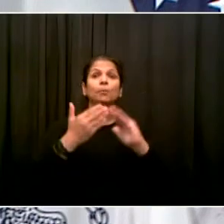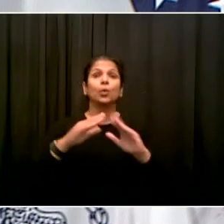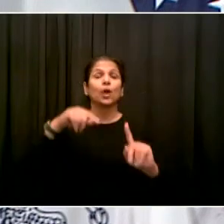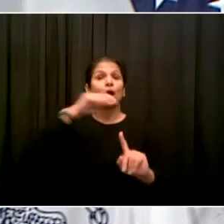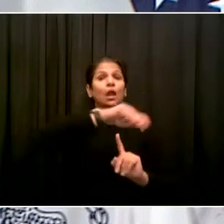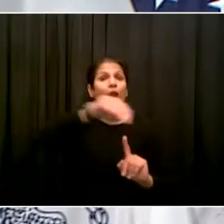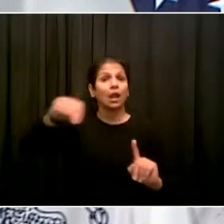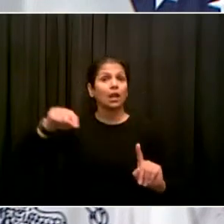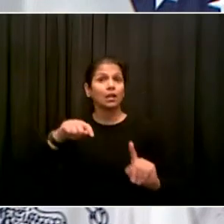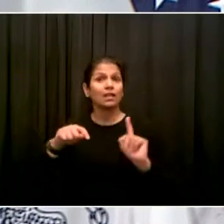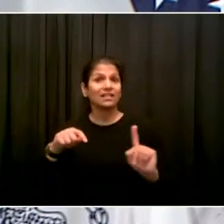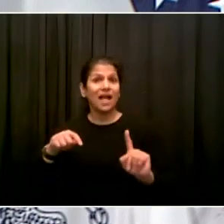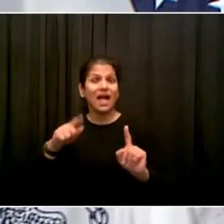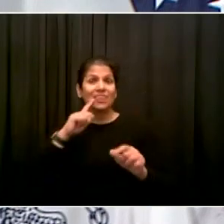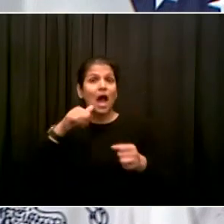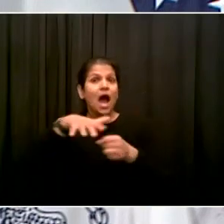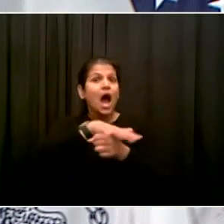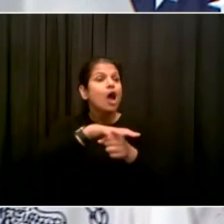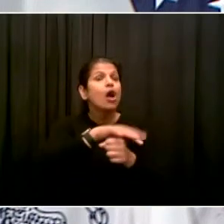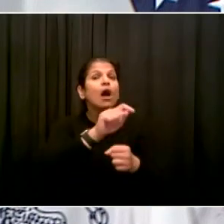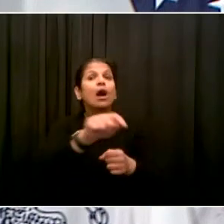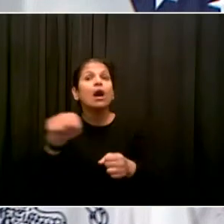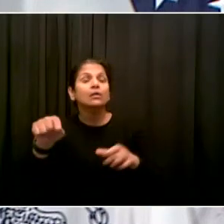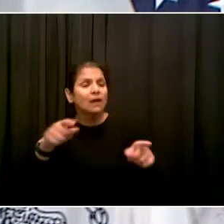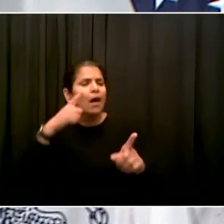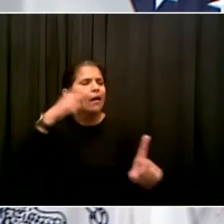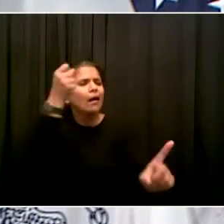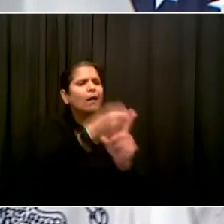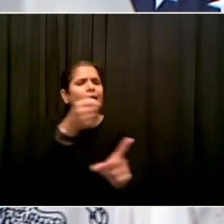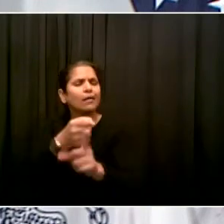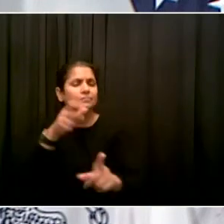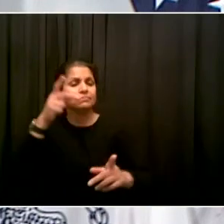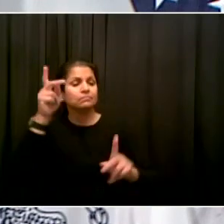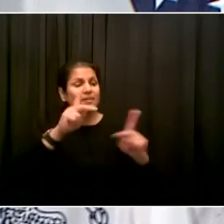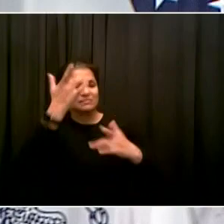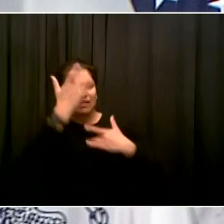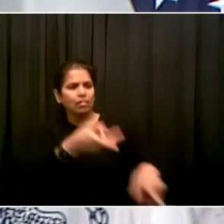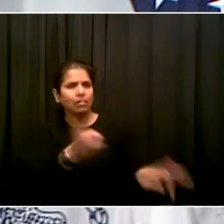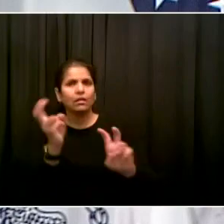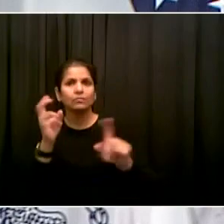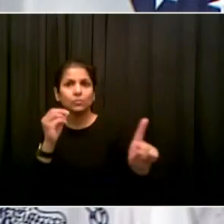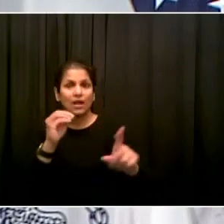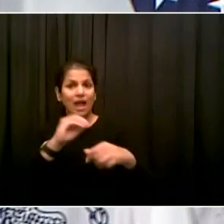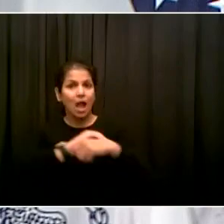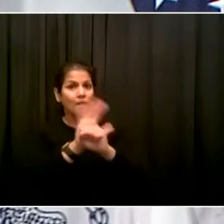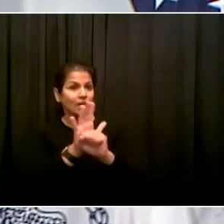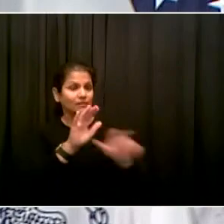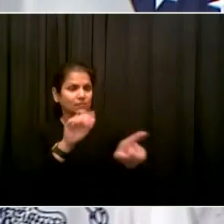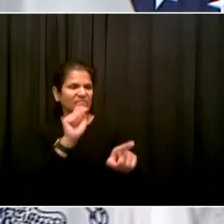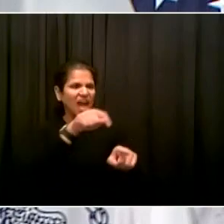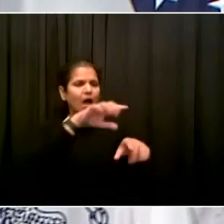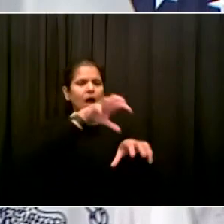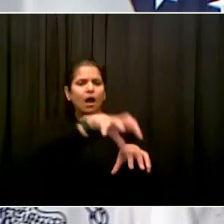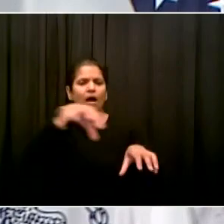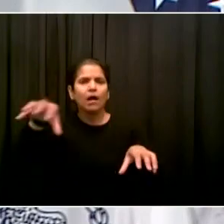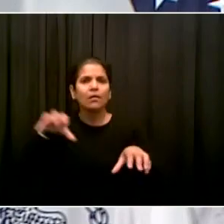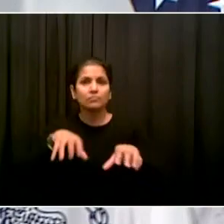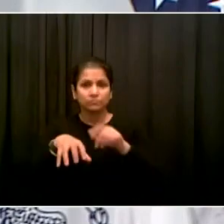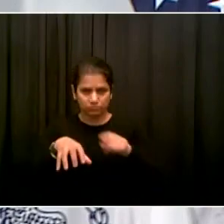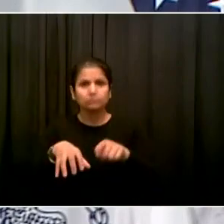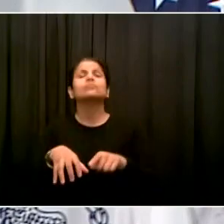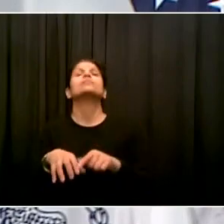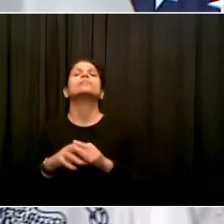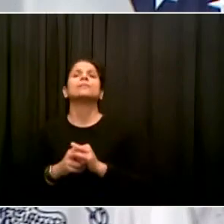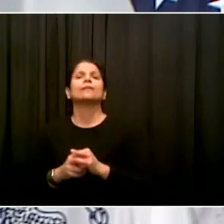longest. We've got to keep working to help everyone who needs ongoing help. And that's why we created our COVID Centers